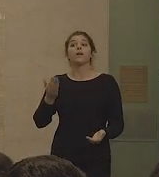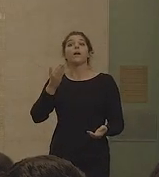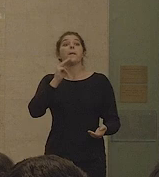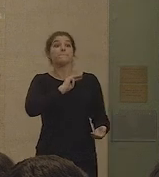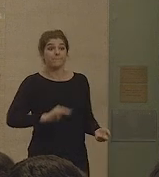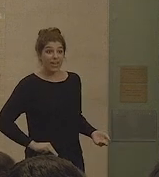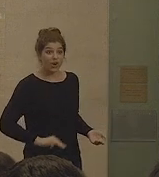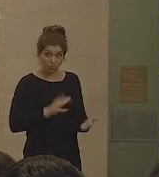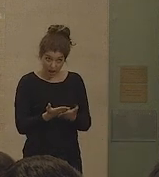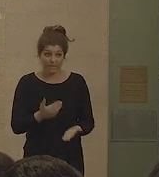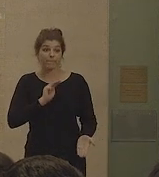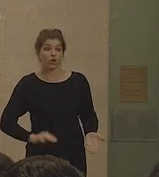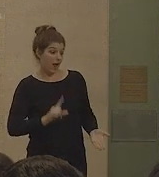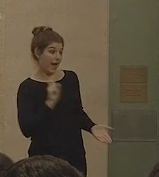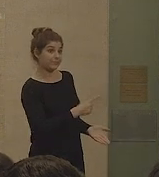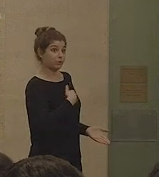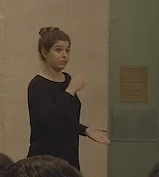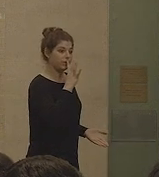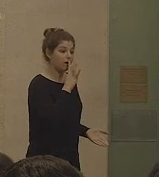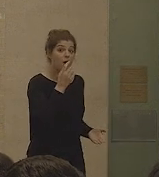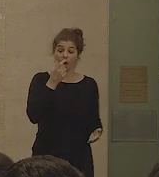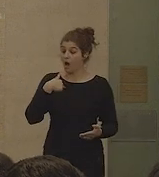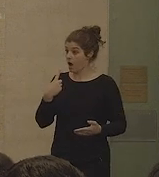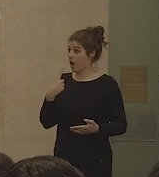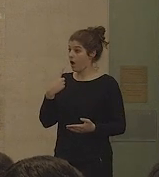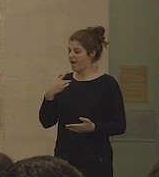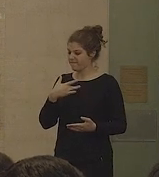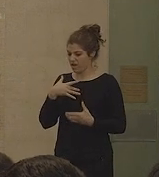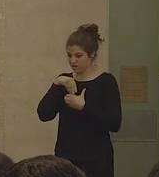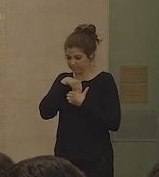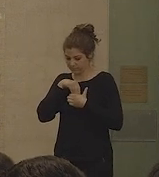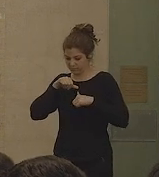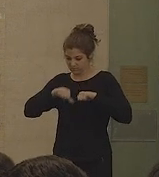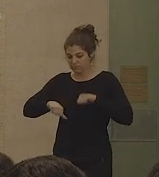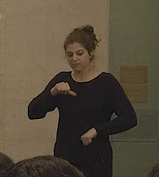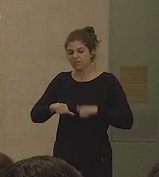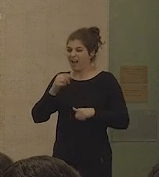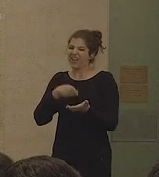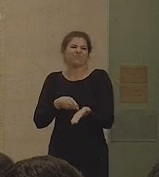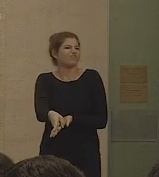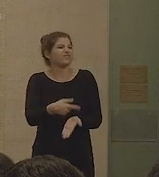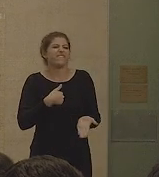rip. I was in a bad place. I talked that night about feeling broken,